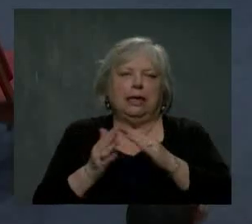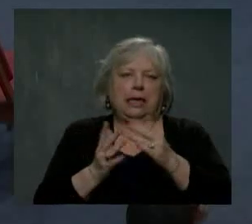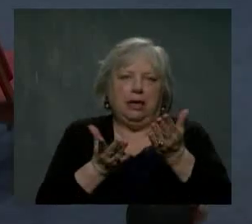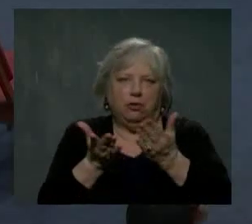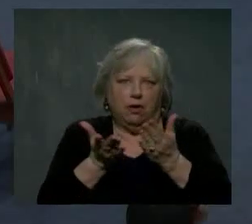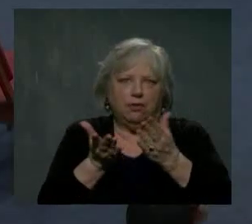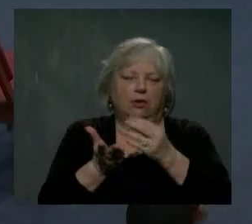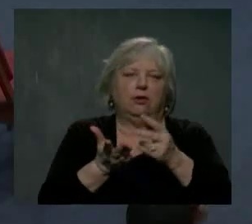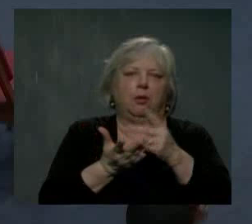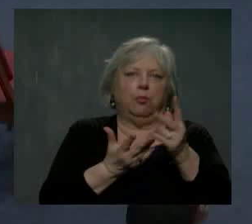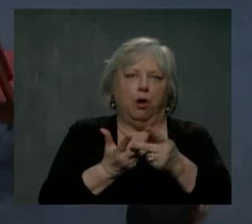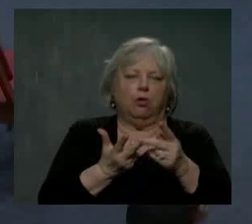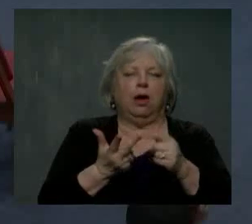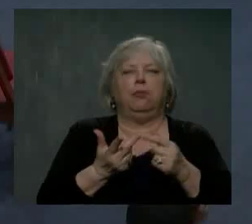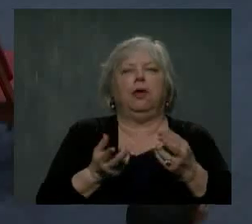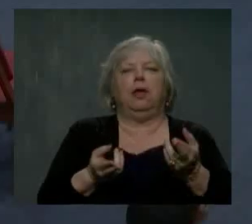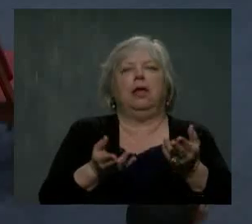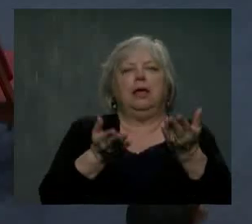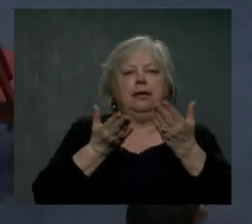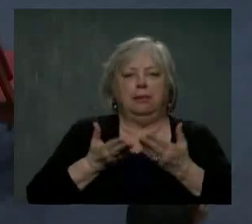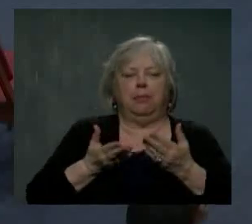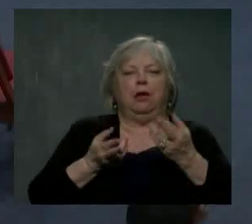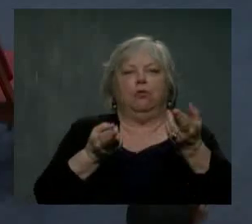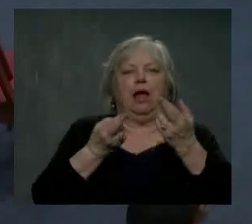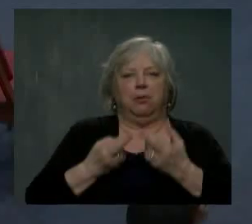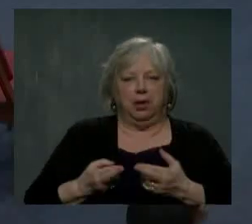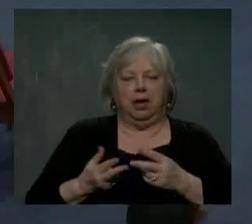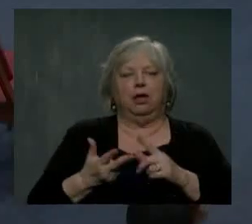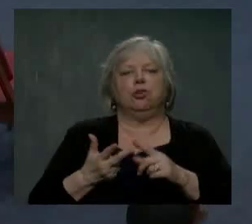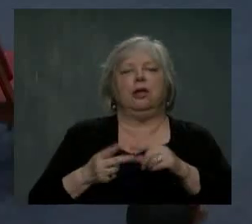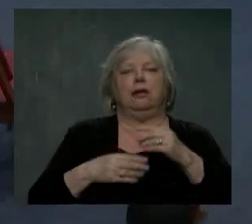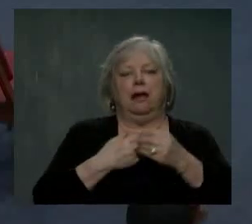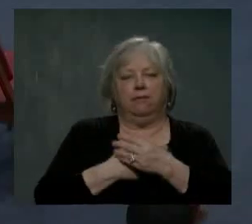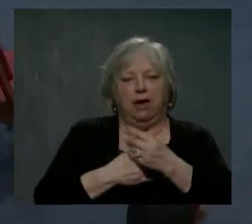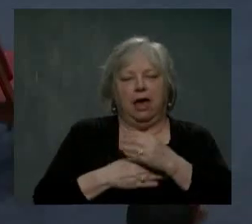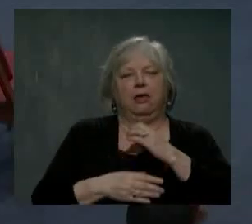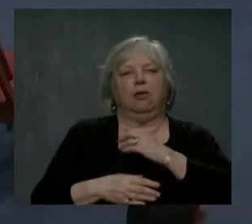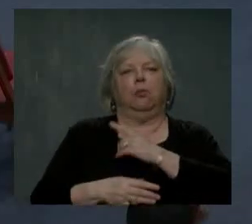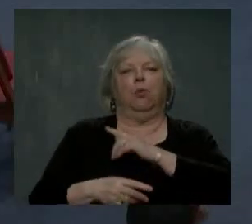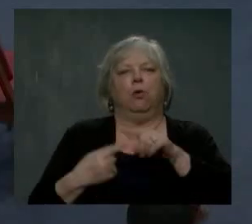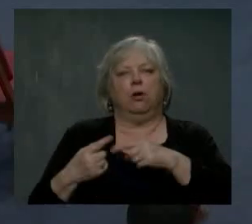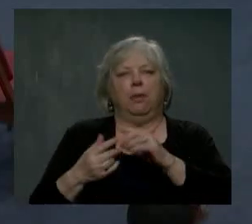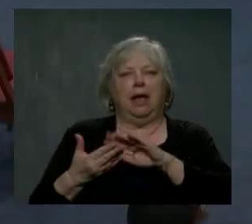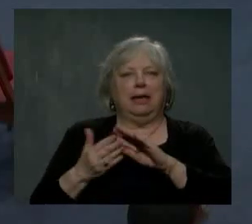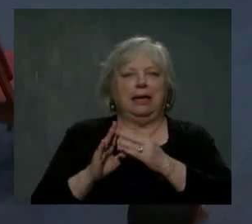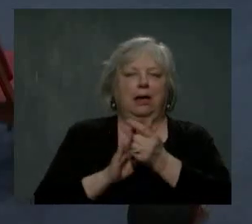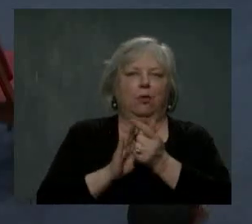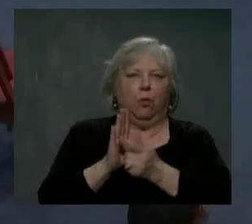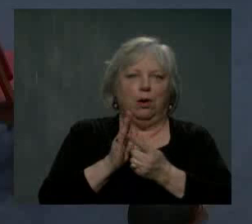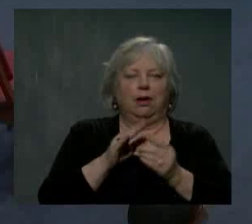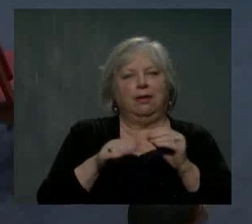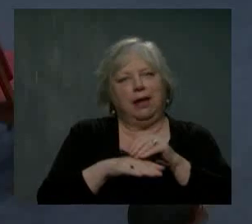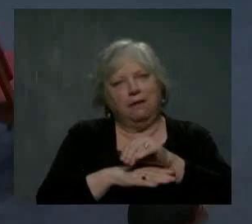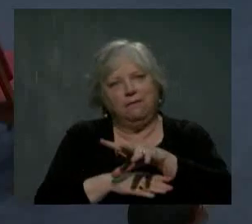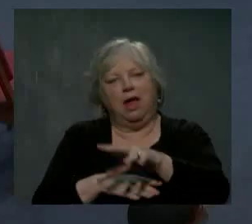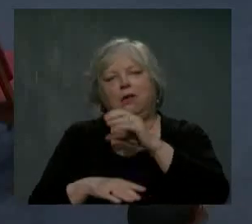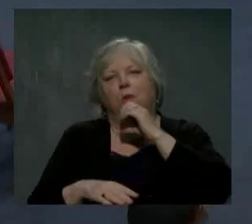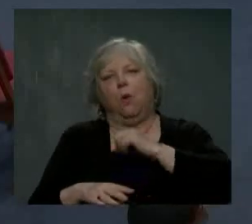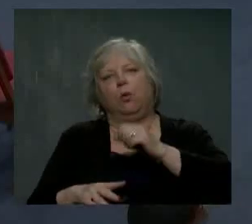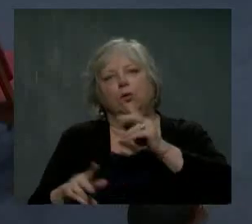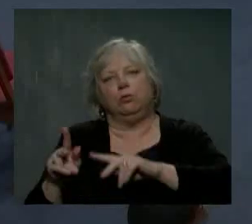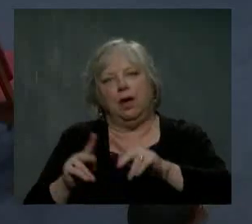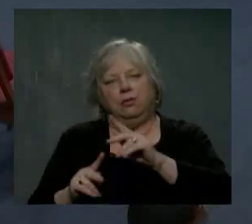and submitting recommendations to us as a board, advising the board regarding city ordinances affecting older residents,